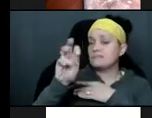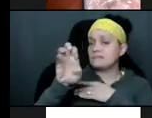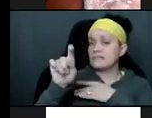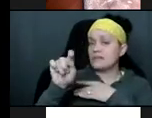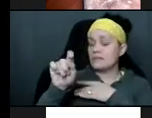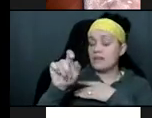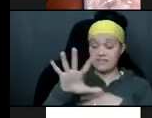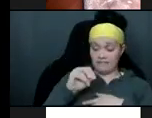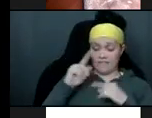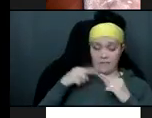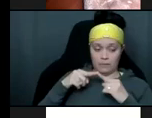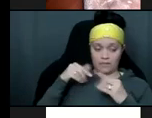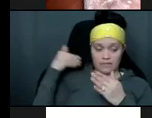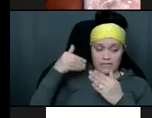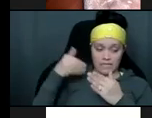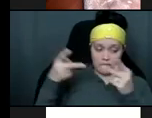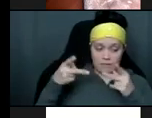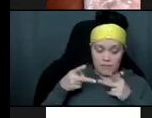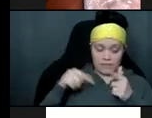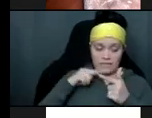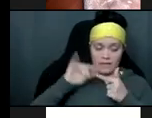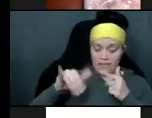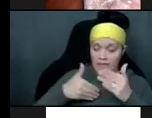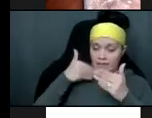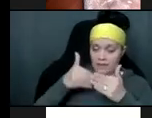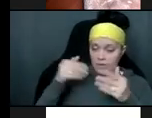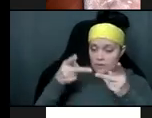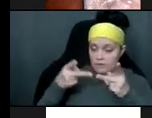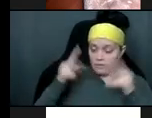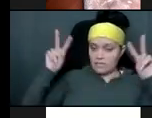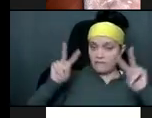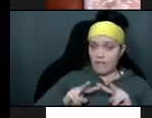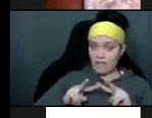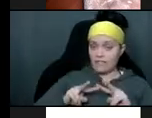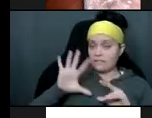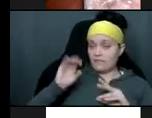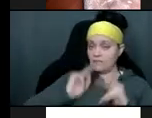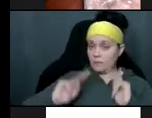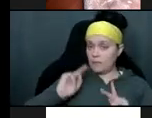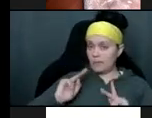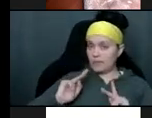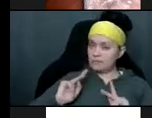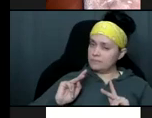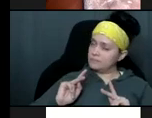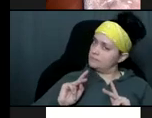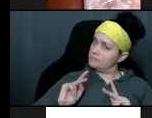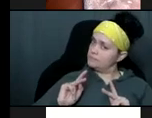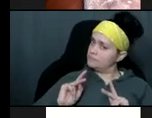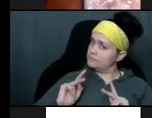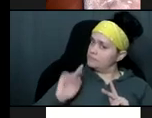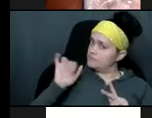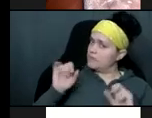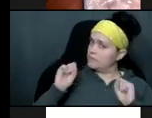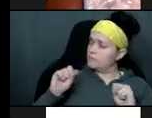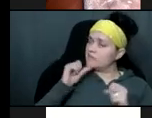50 miles to the nearest place, and that nearest place is a village of 50 people, that probably